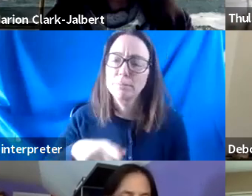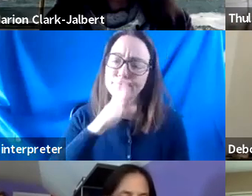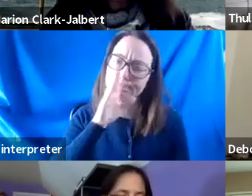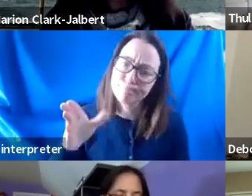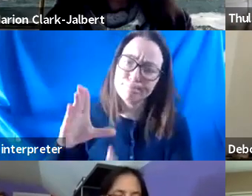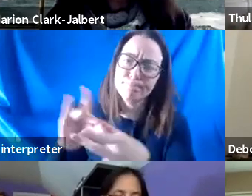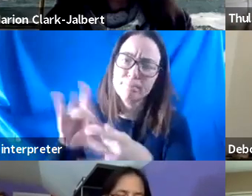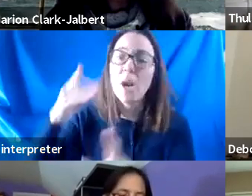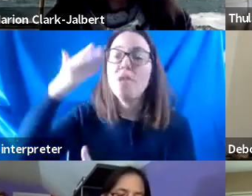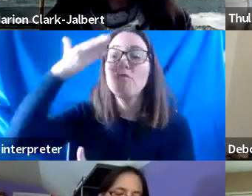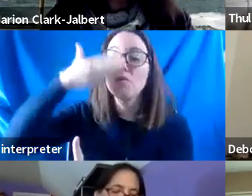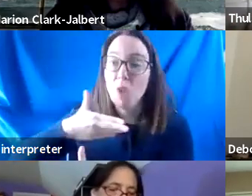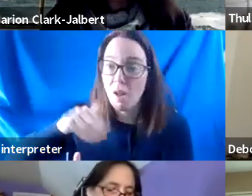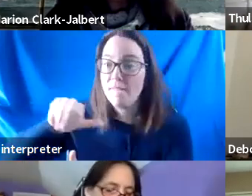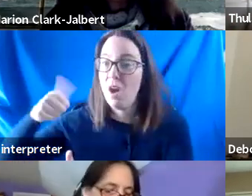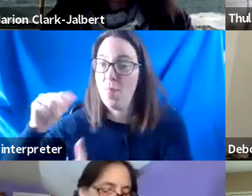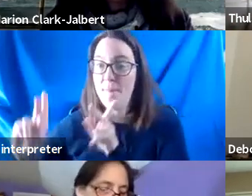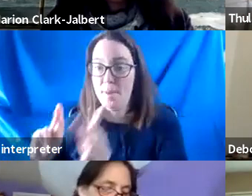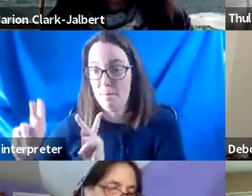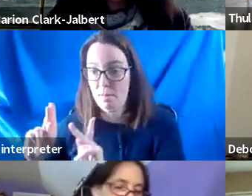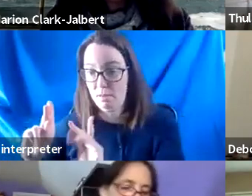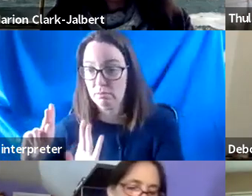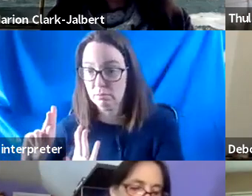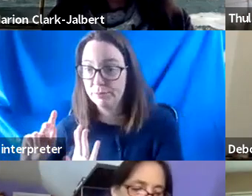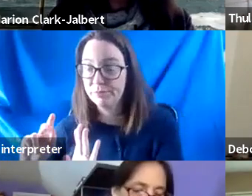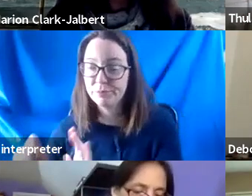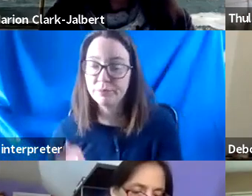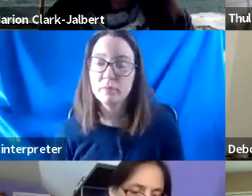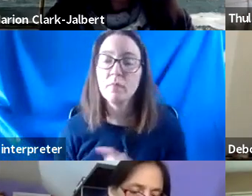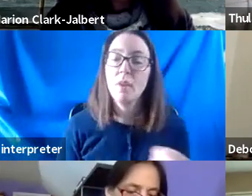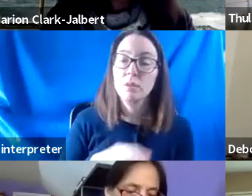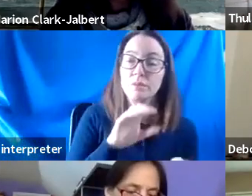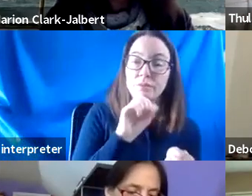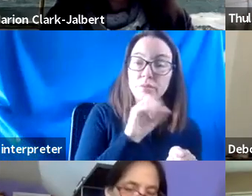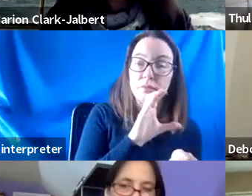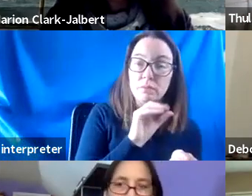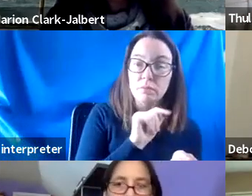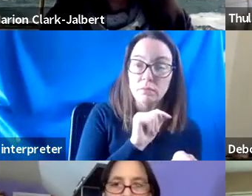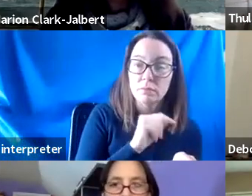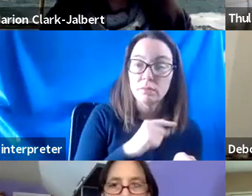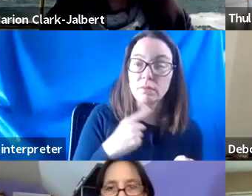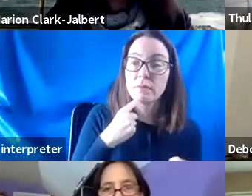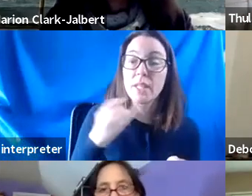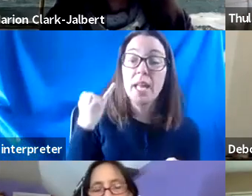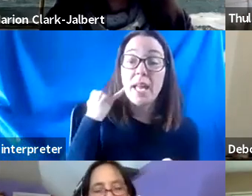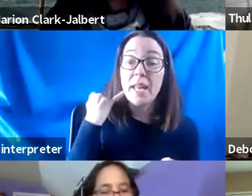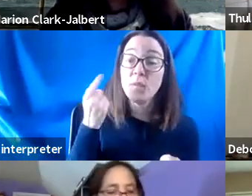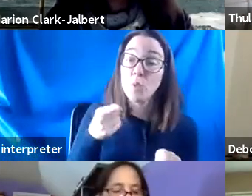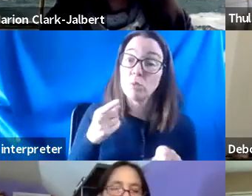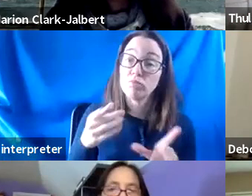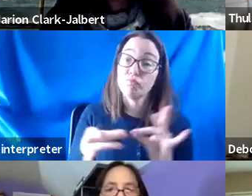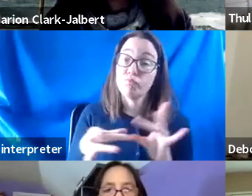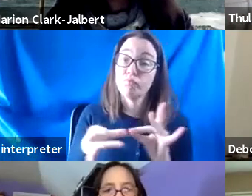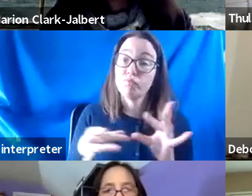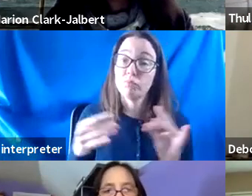Okay. I think one way, if you just make it a general statement, like it's part of our comfort agreement to support. Hi,